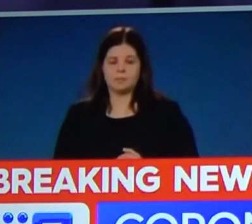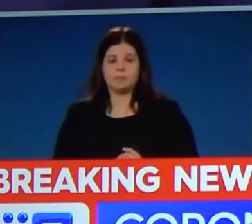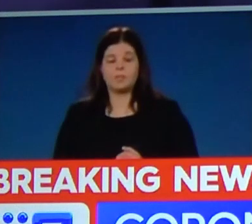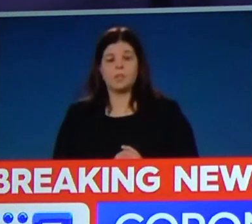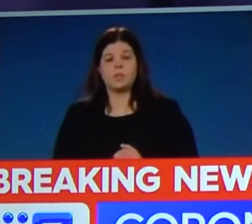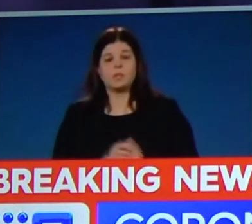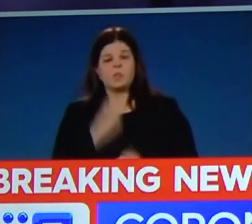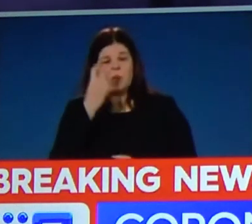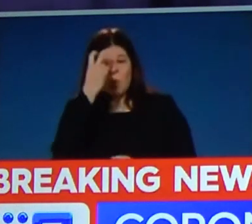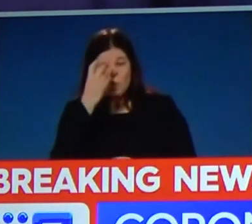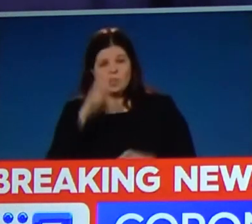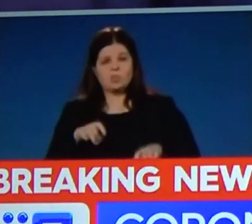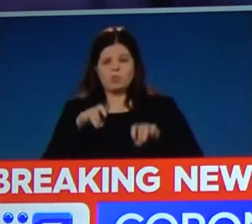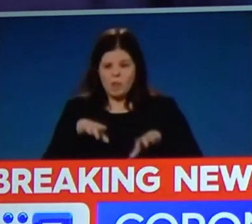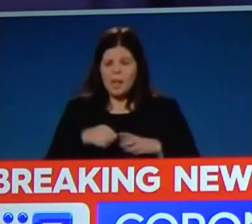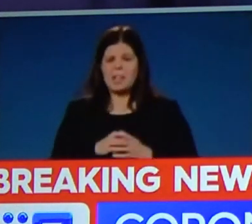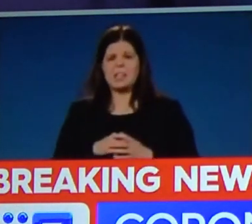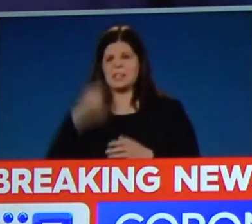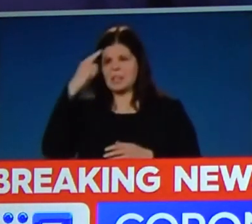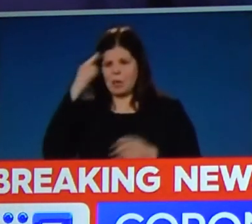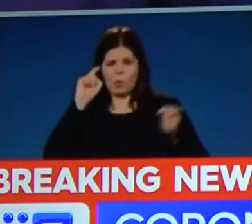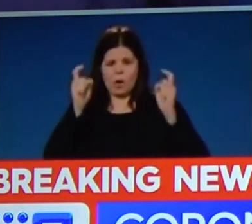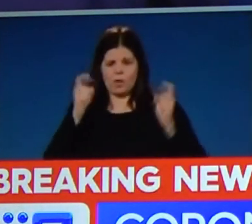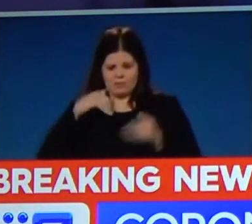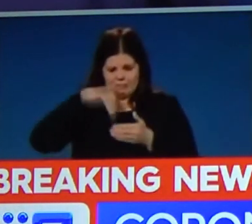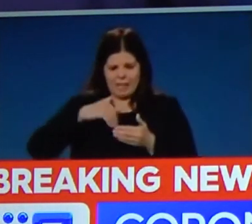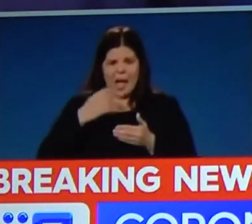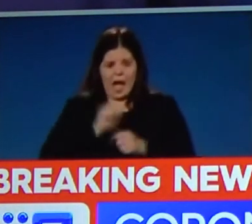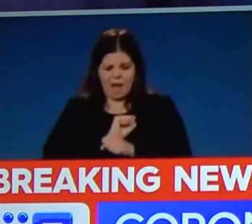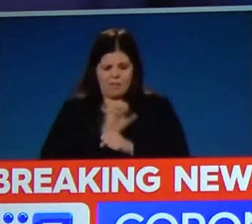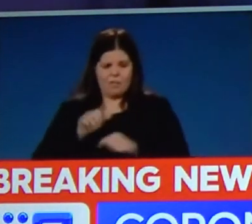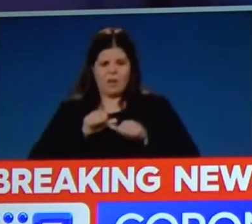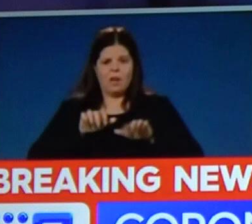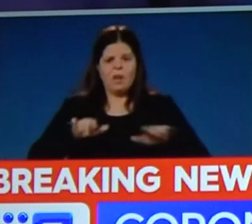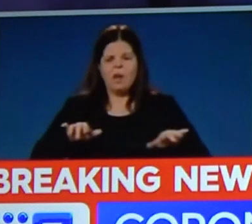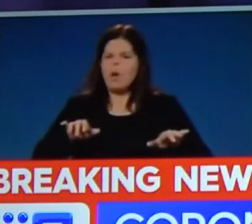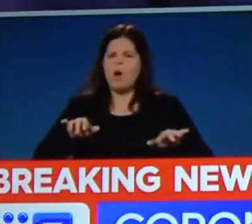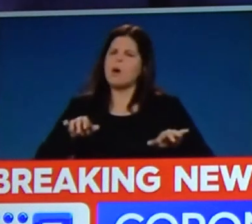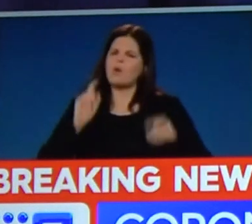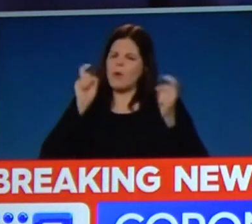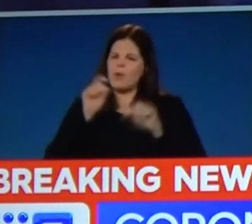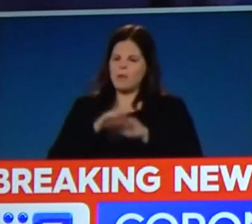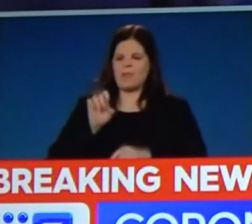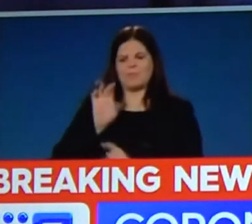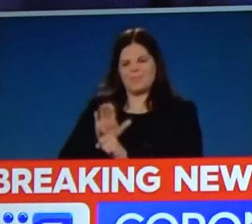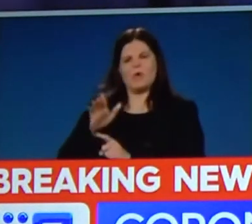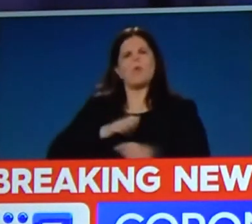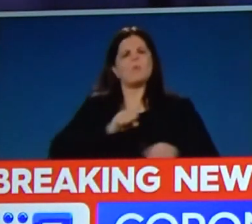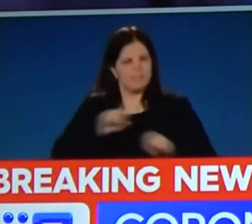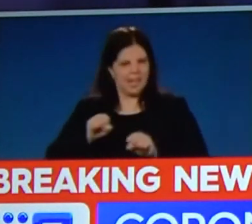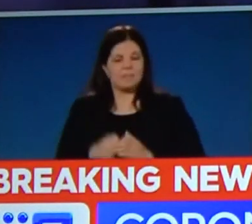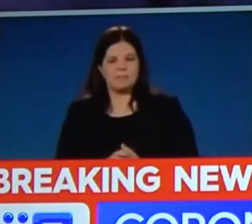communicating the virus to others. It would be about their protection, and that's why we'll be moving to do that. Yeah,